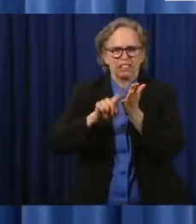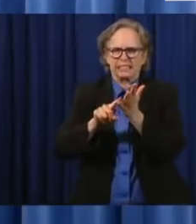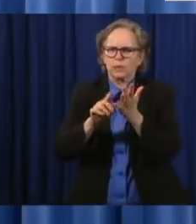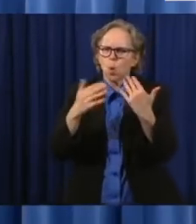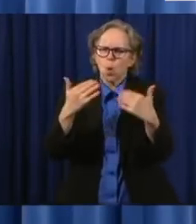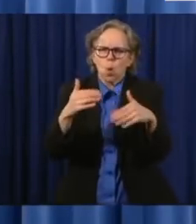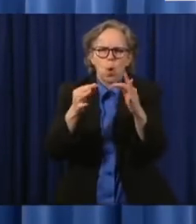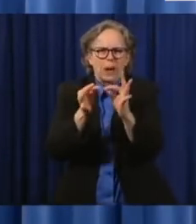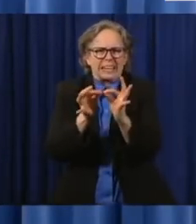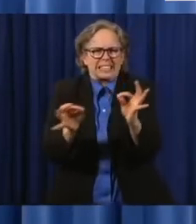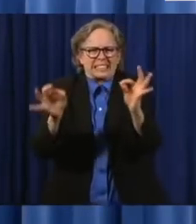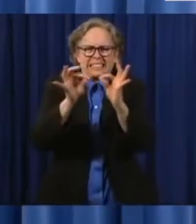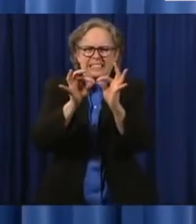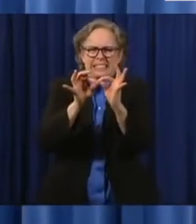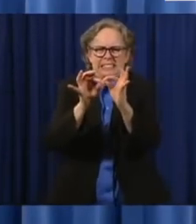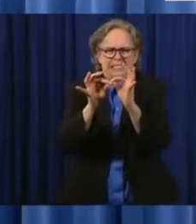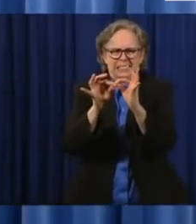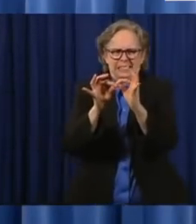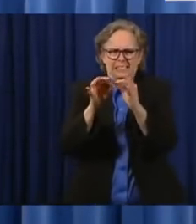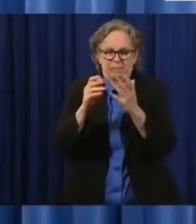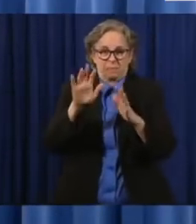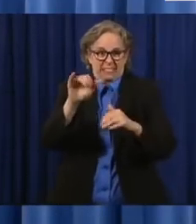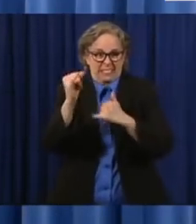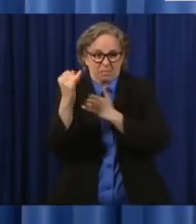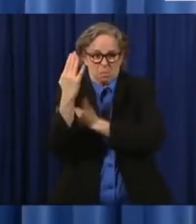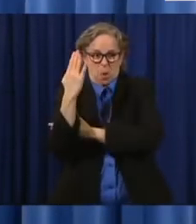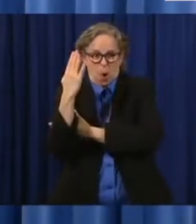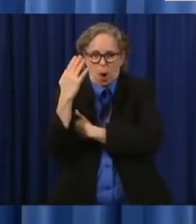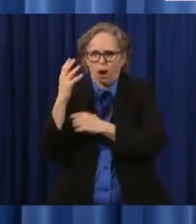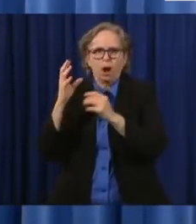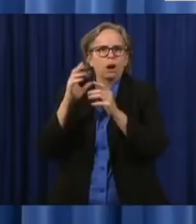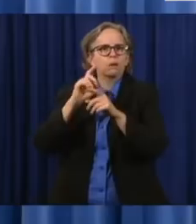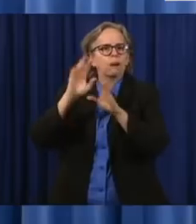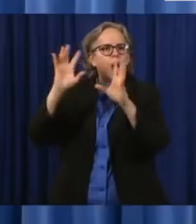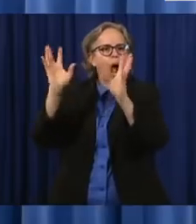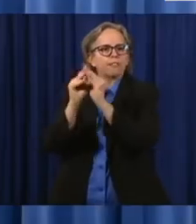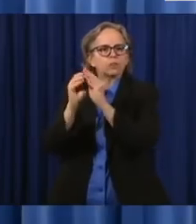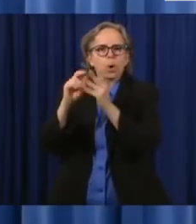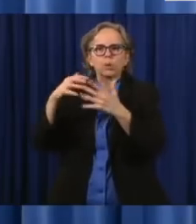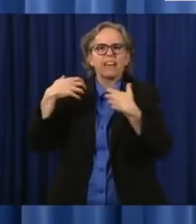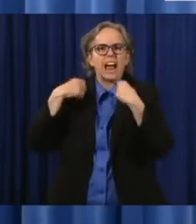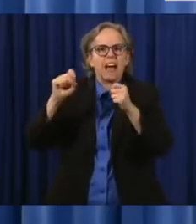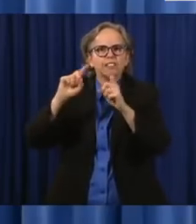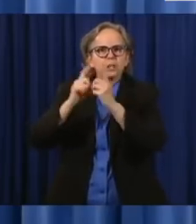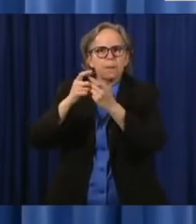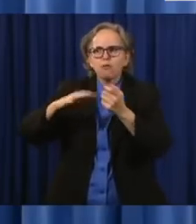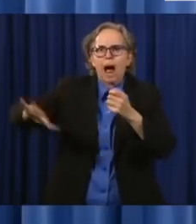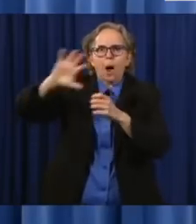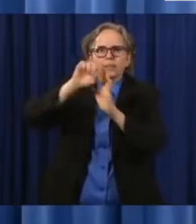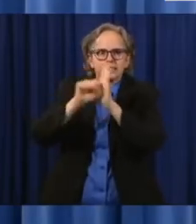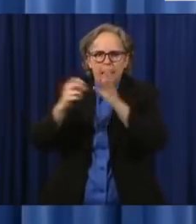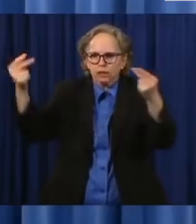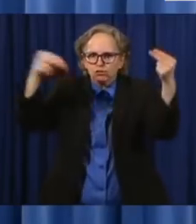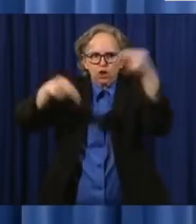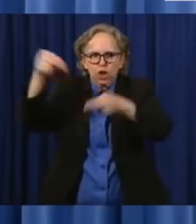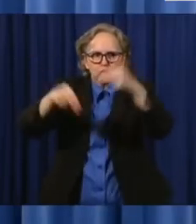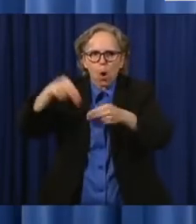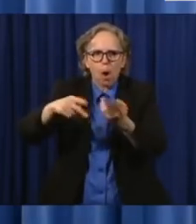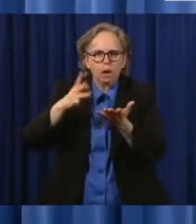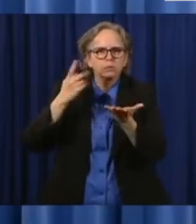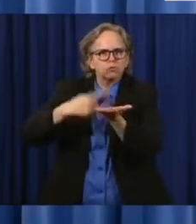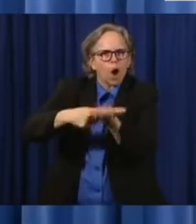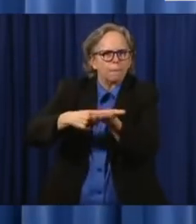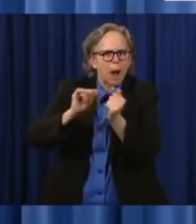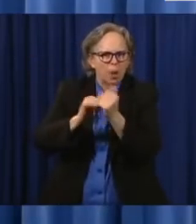departments all over the state this morning. And I told them how important tracing is. They already knew that. But what I said is, look,